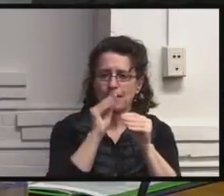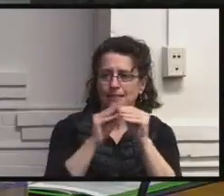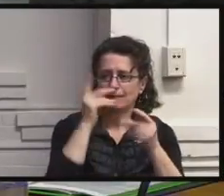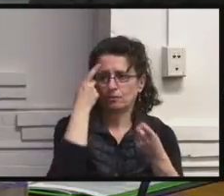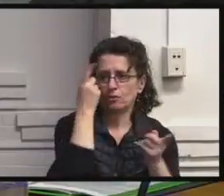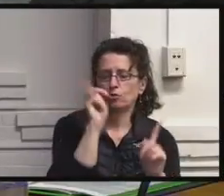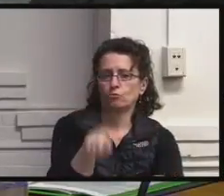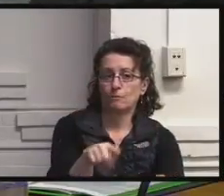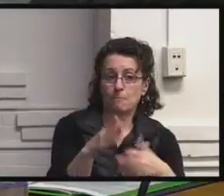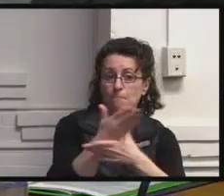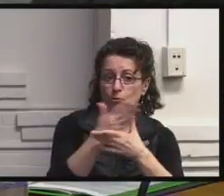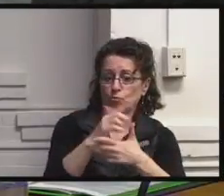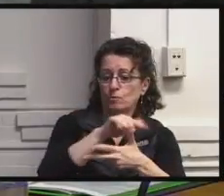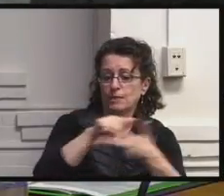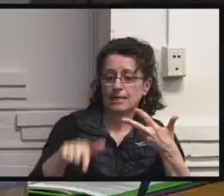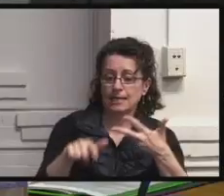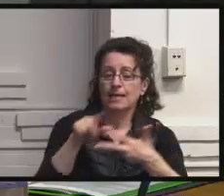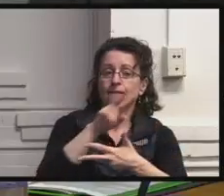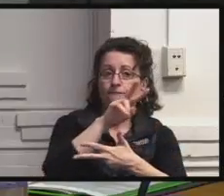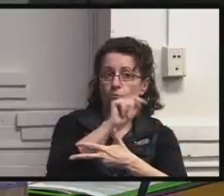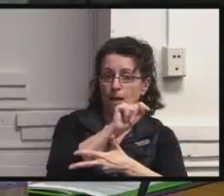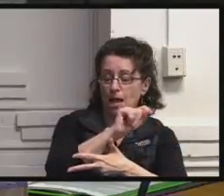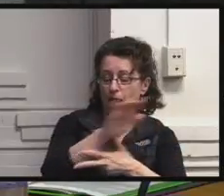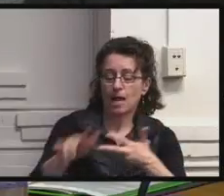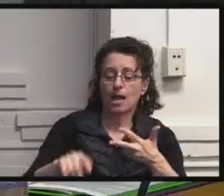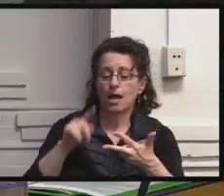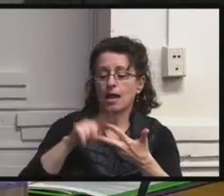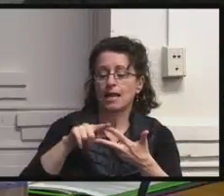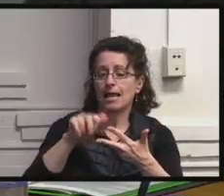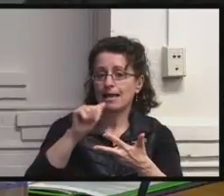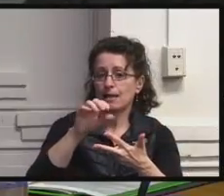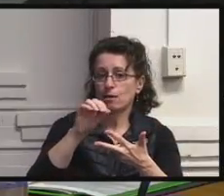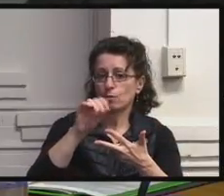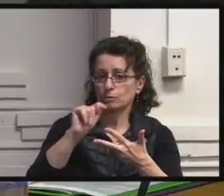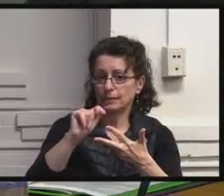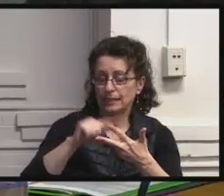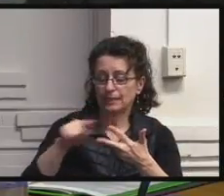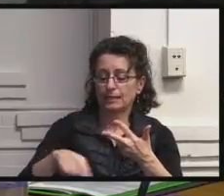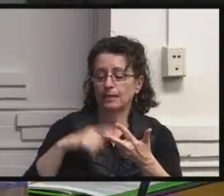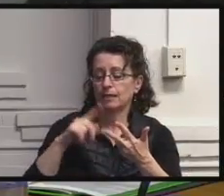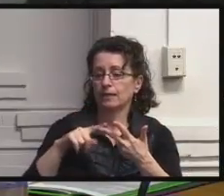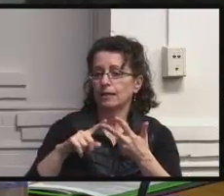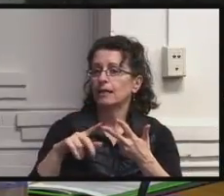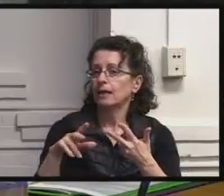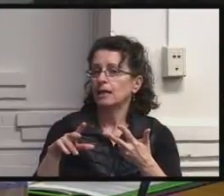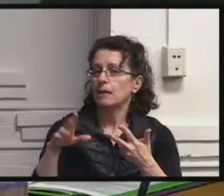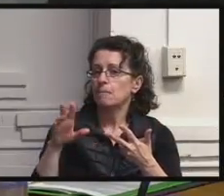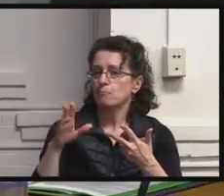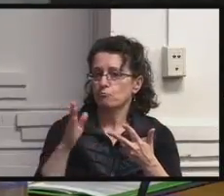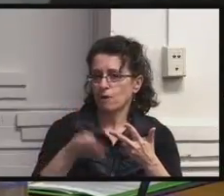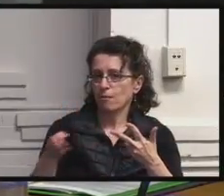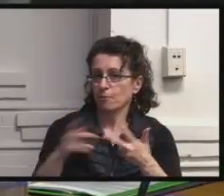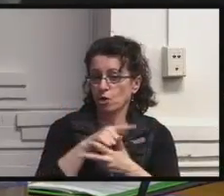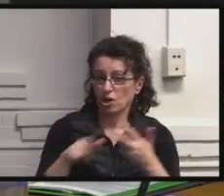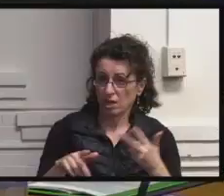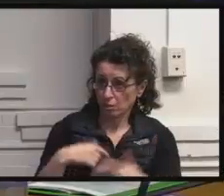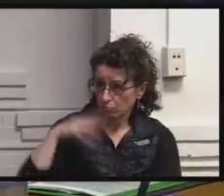AOT, and the town of Brattleboro. You didn't just off the top of your head. Yes, you did. Any further